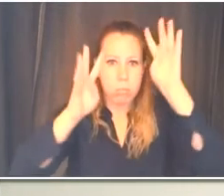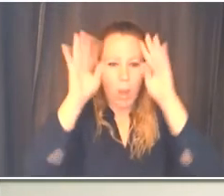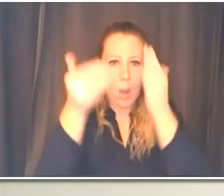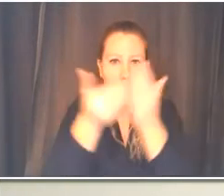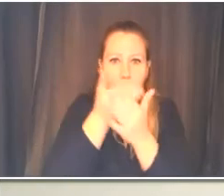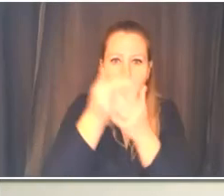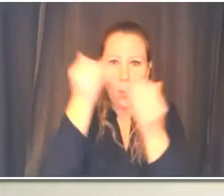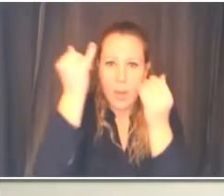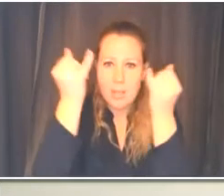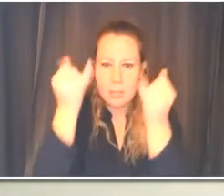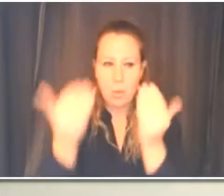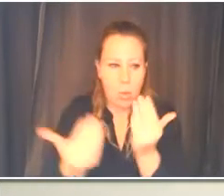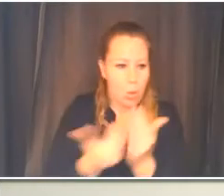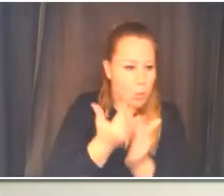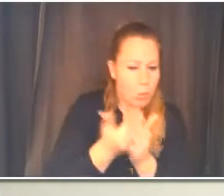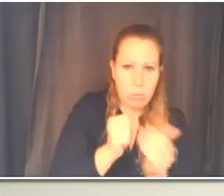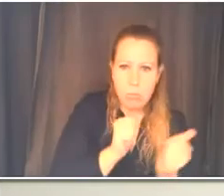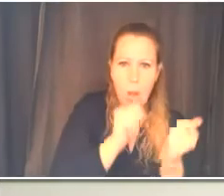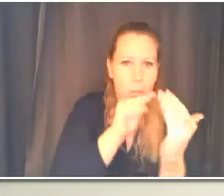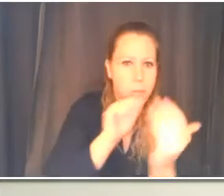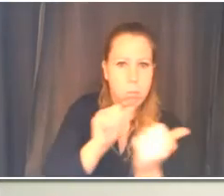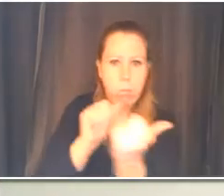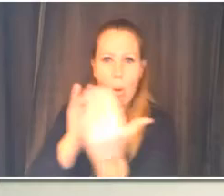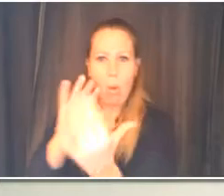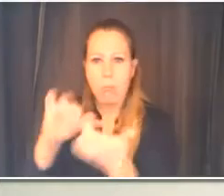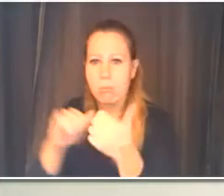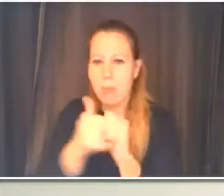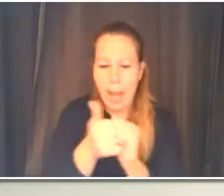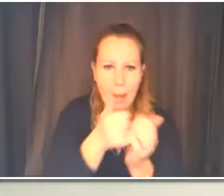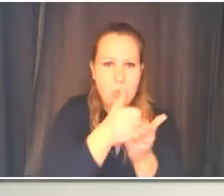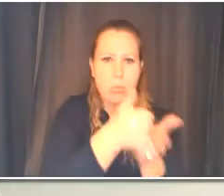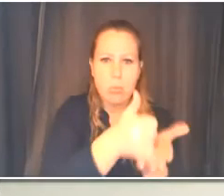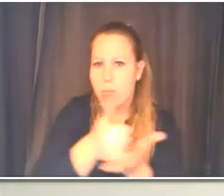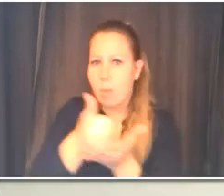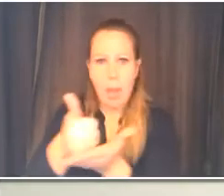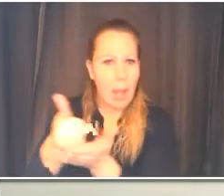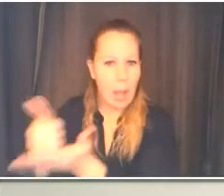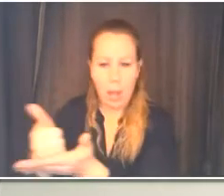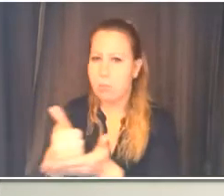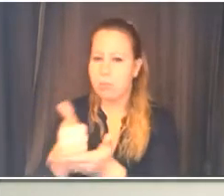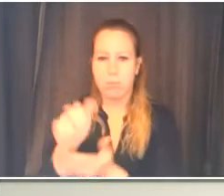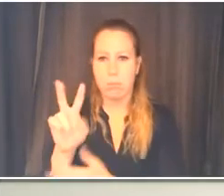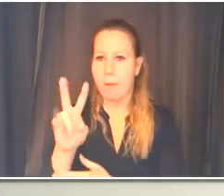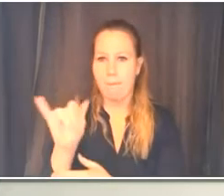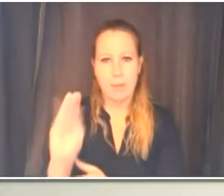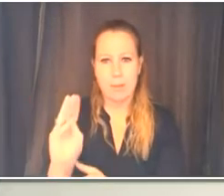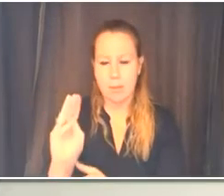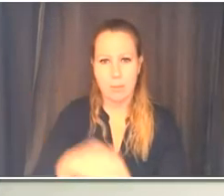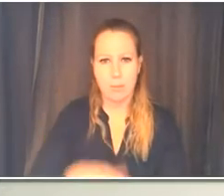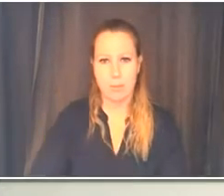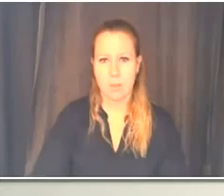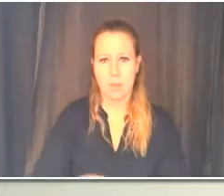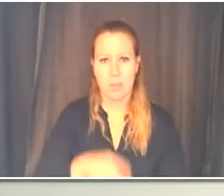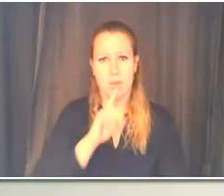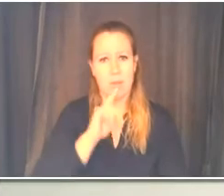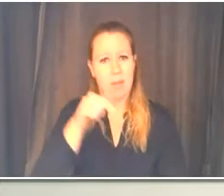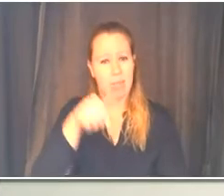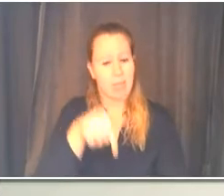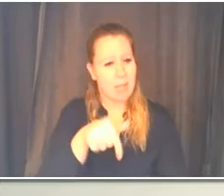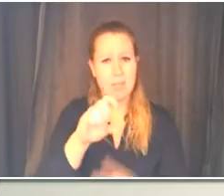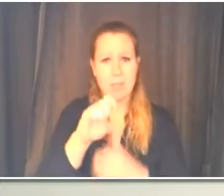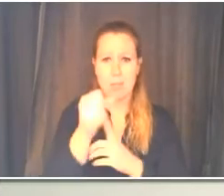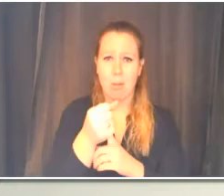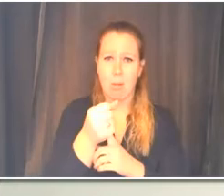trapped behind doors children and and and and adults who are just being constantly